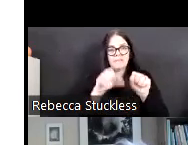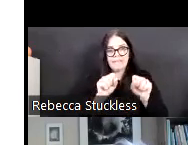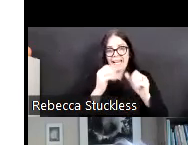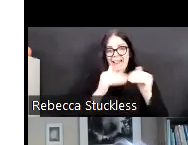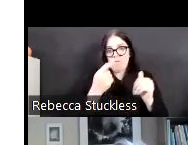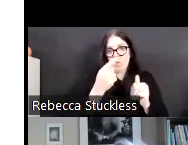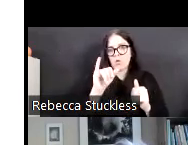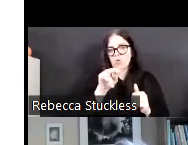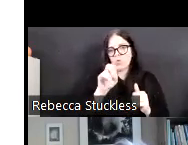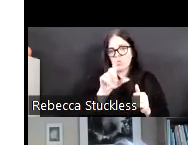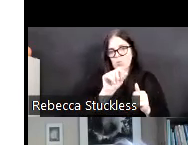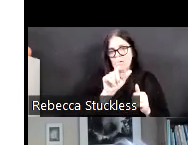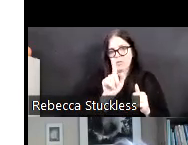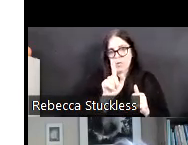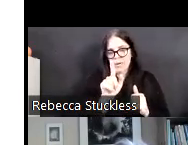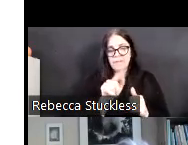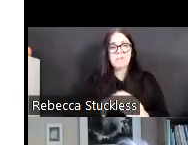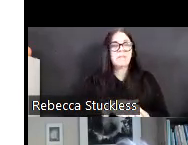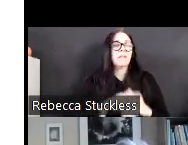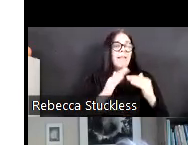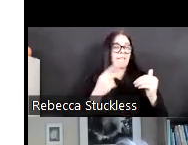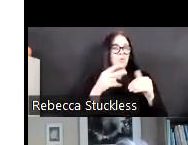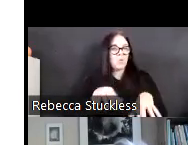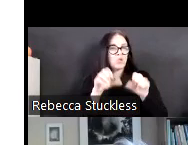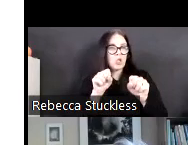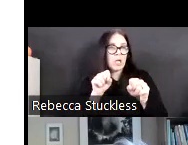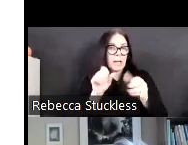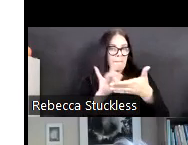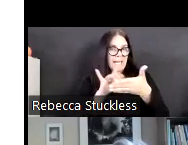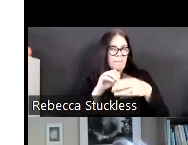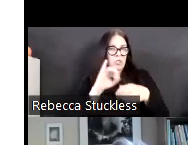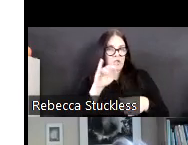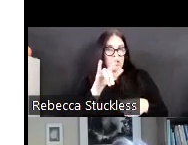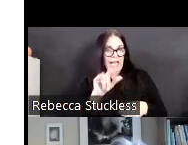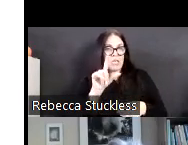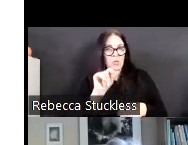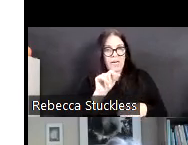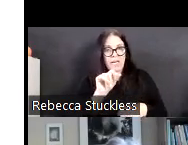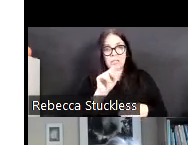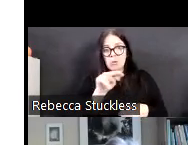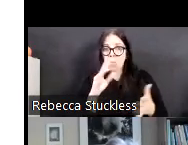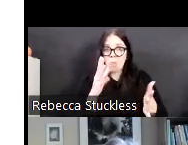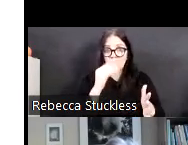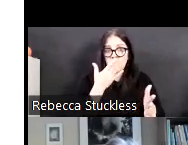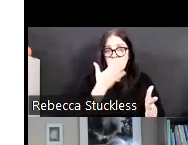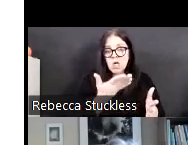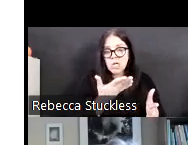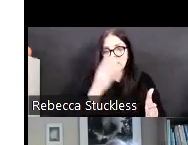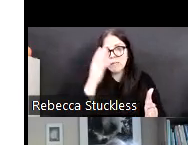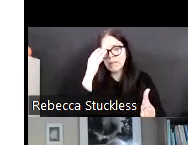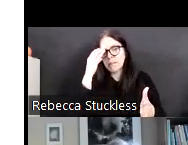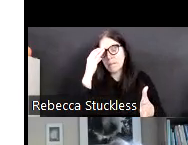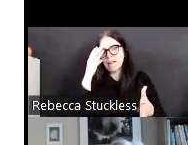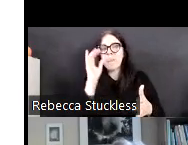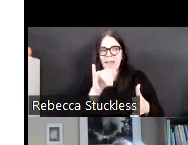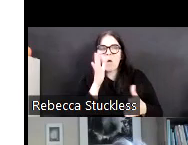2021, took a level 2 or medium in July of 2022. He did pretty well, so we thought, well, we'll give him